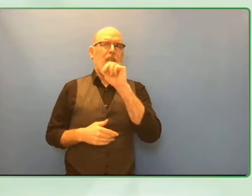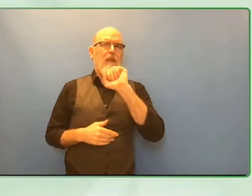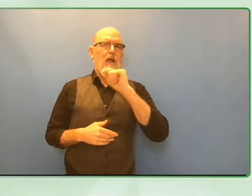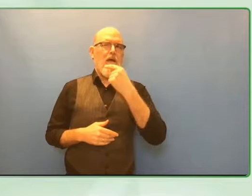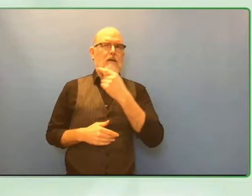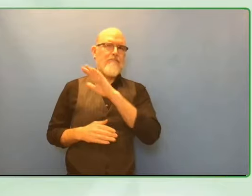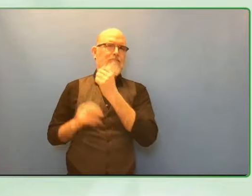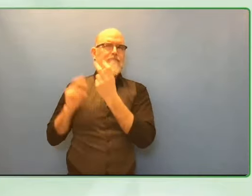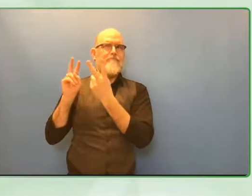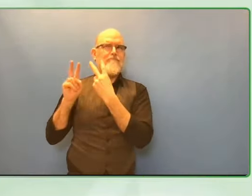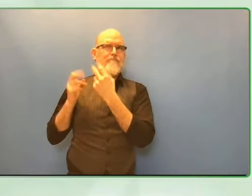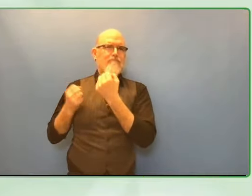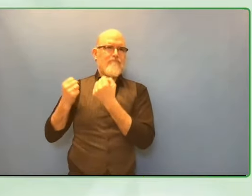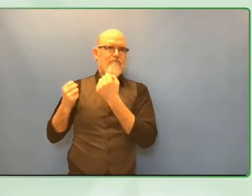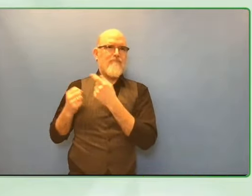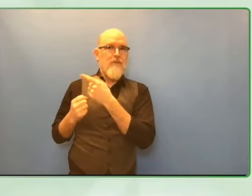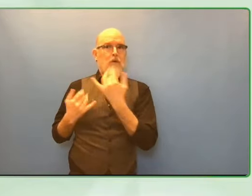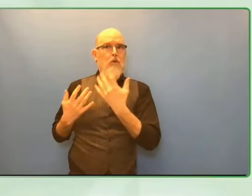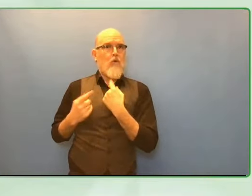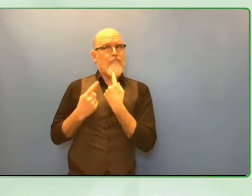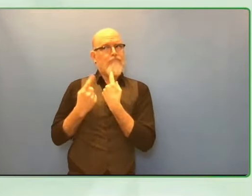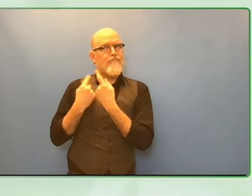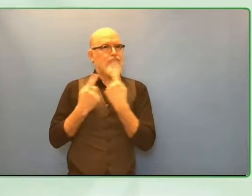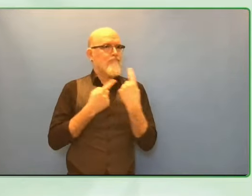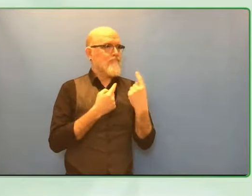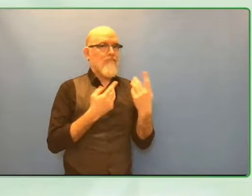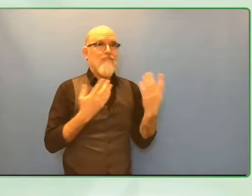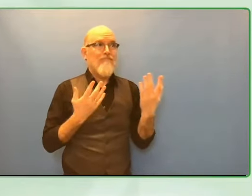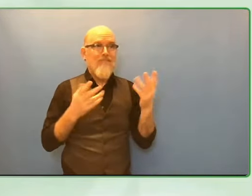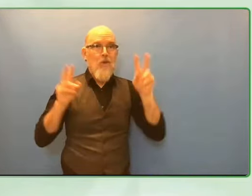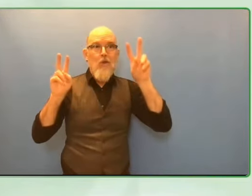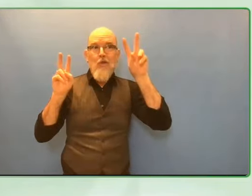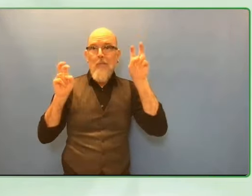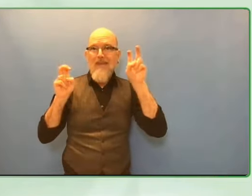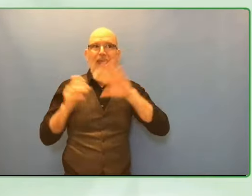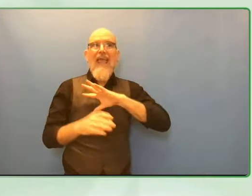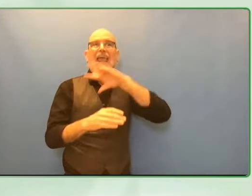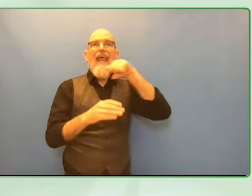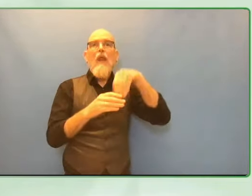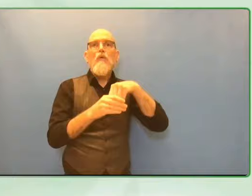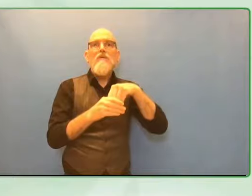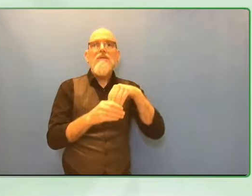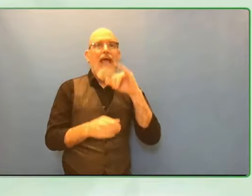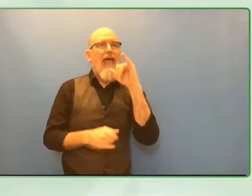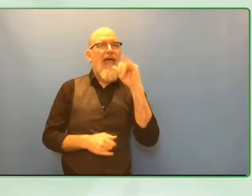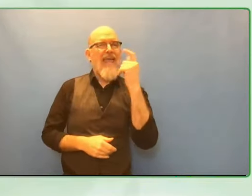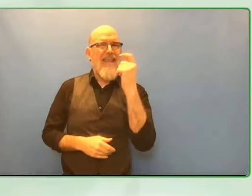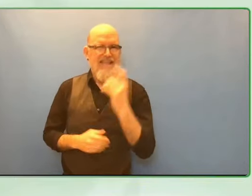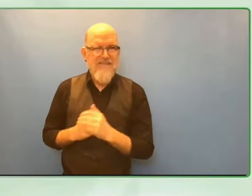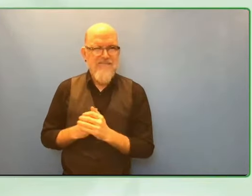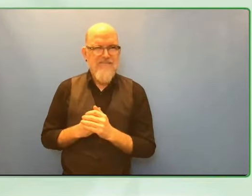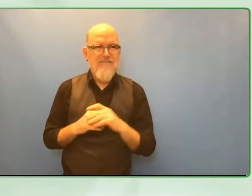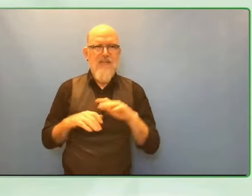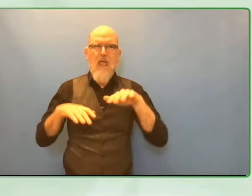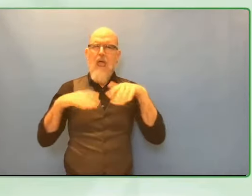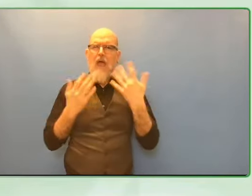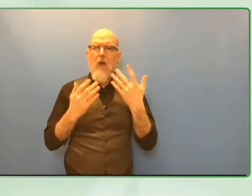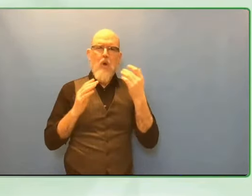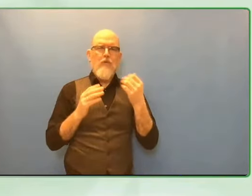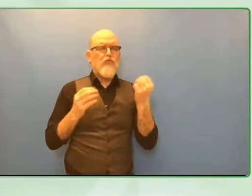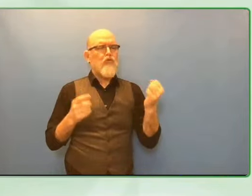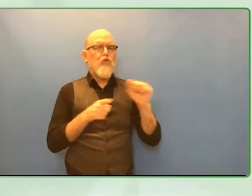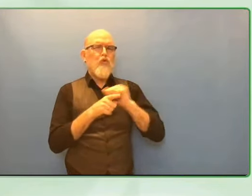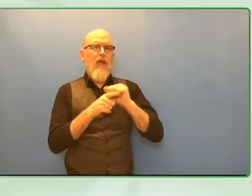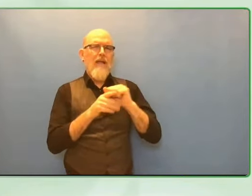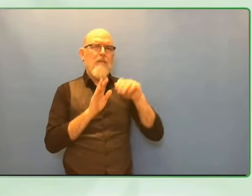IT, an innovative training program to recruit new IT professionals. So, to kick